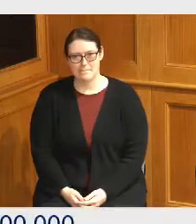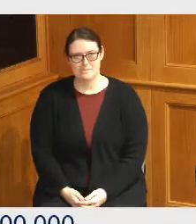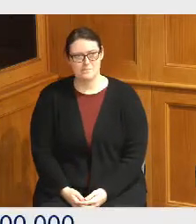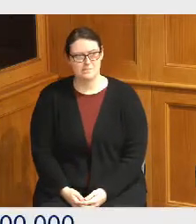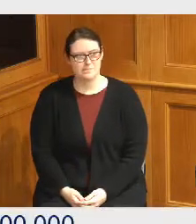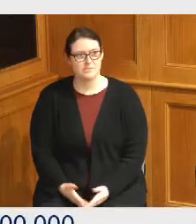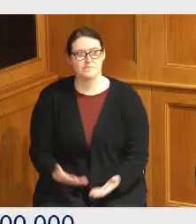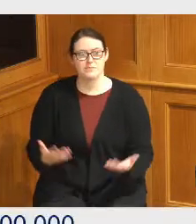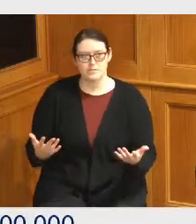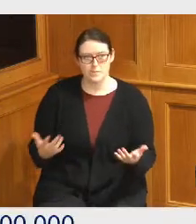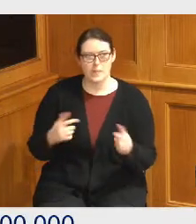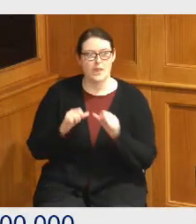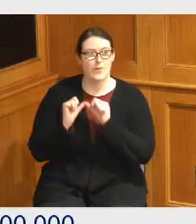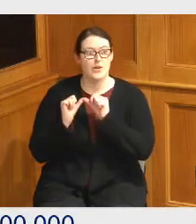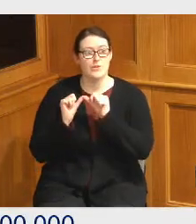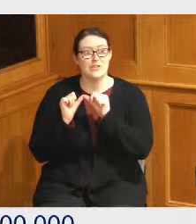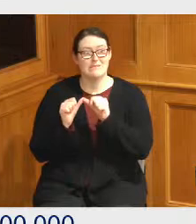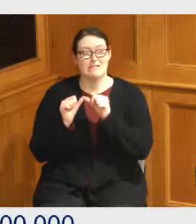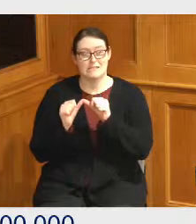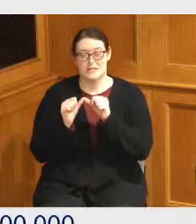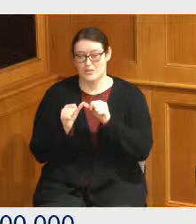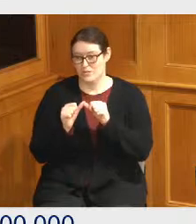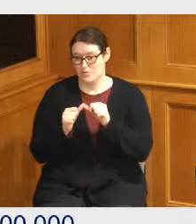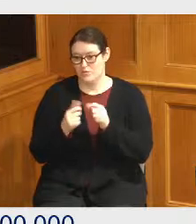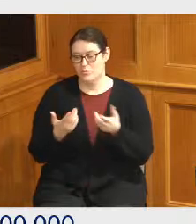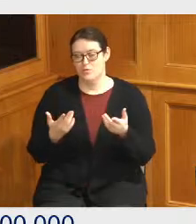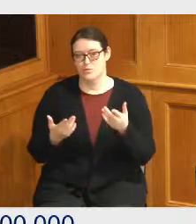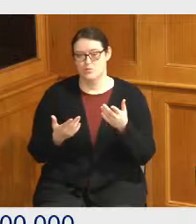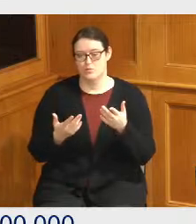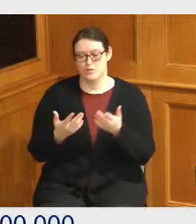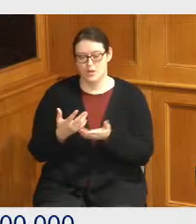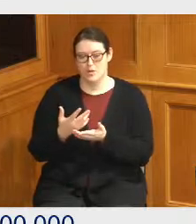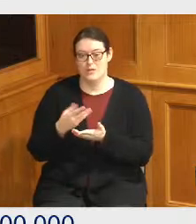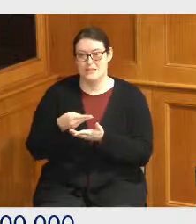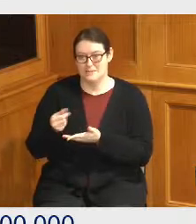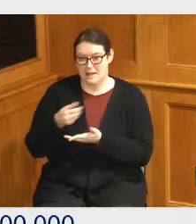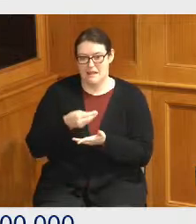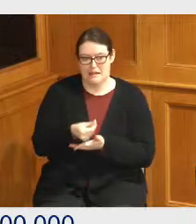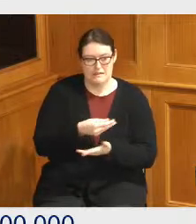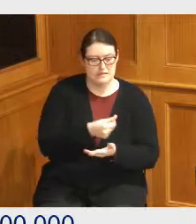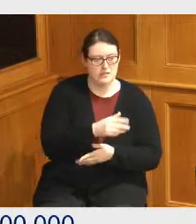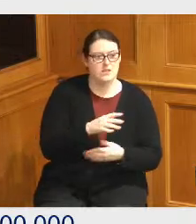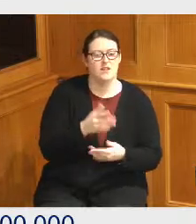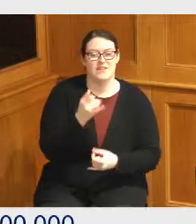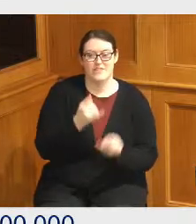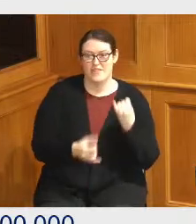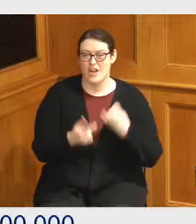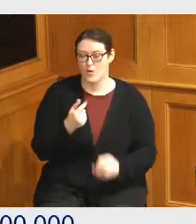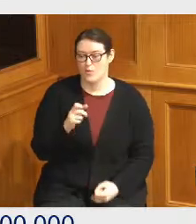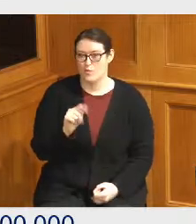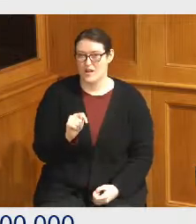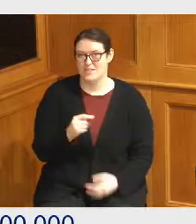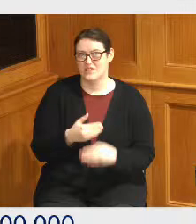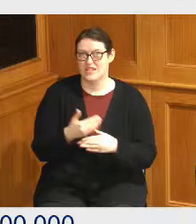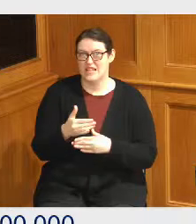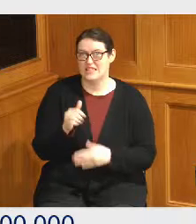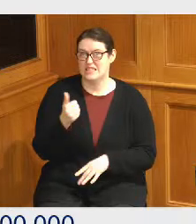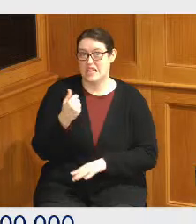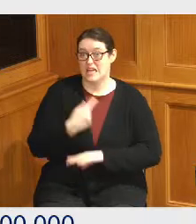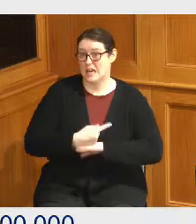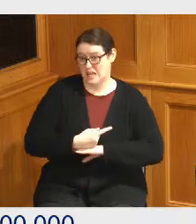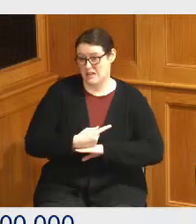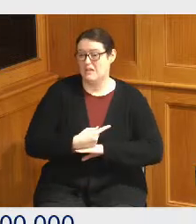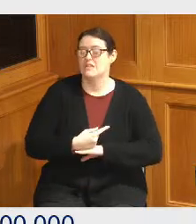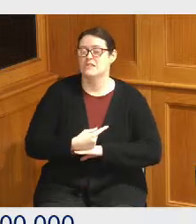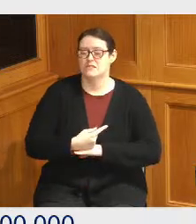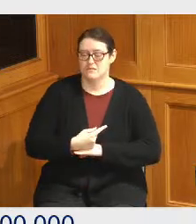So as we continue to close out the final grants over the next probably about 10 days,